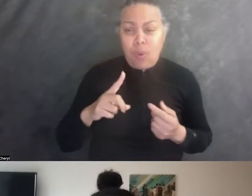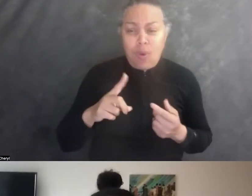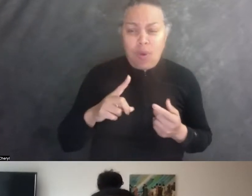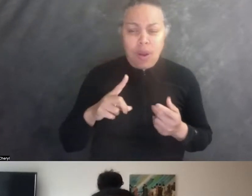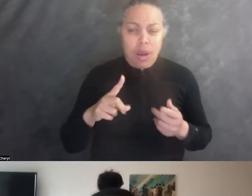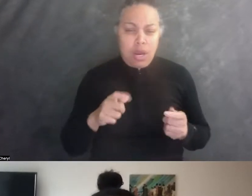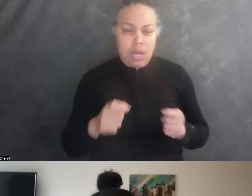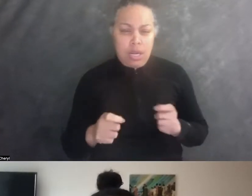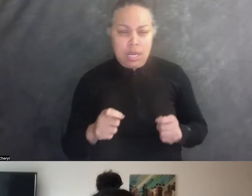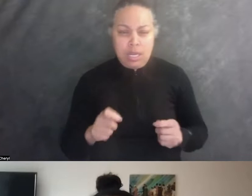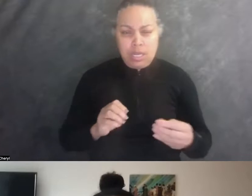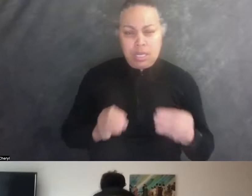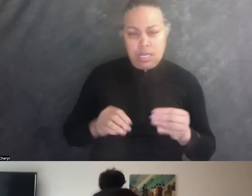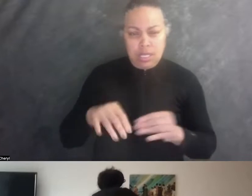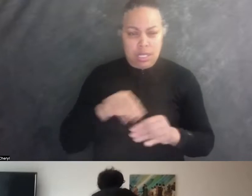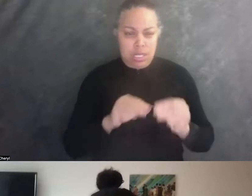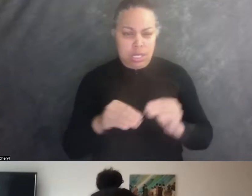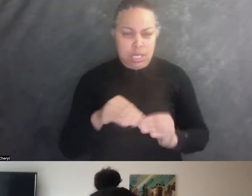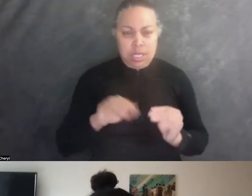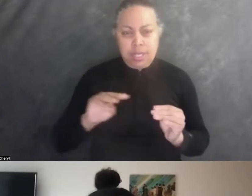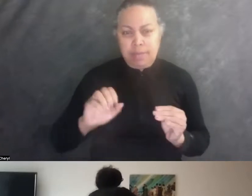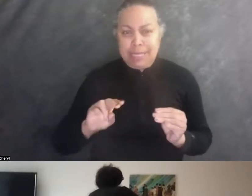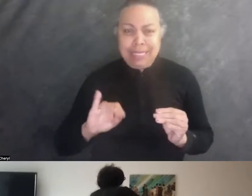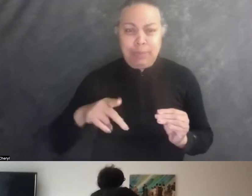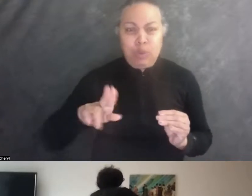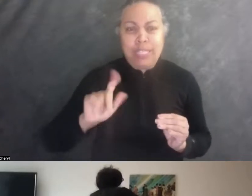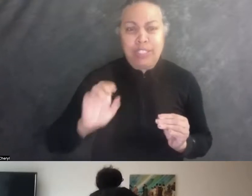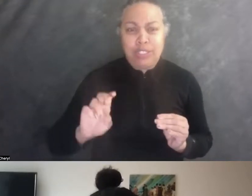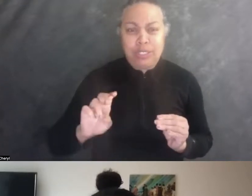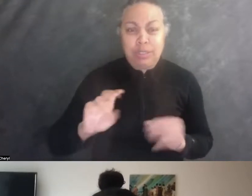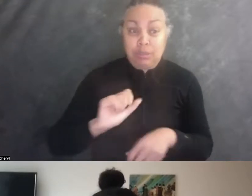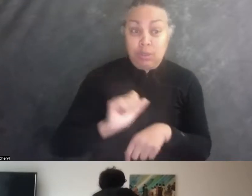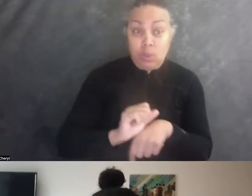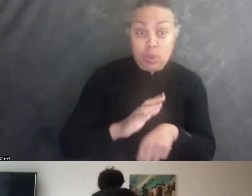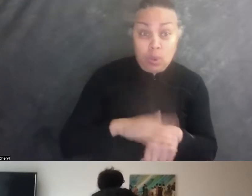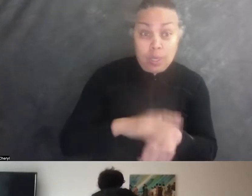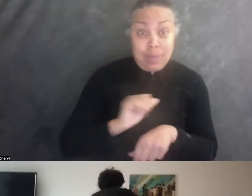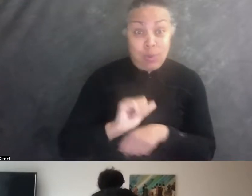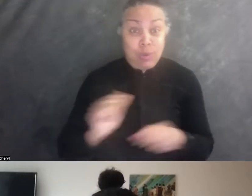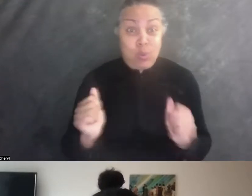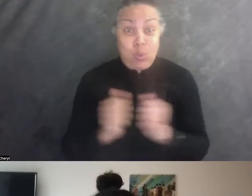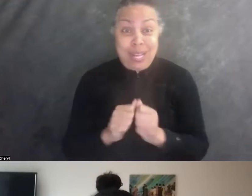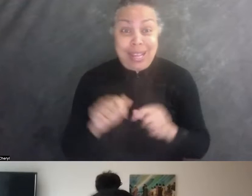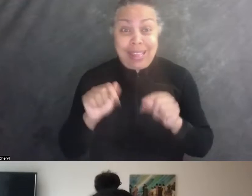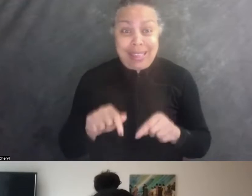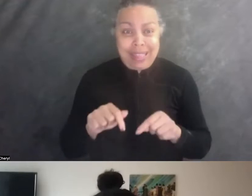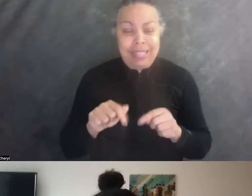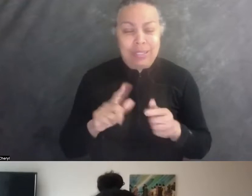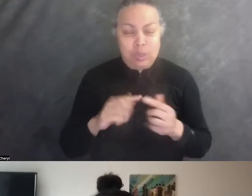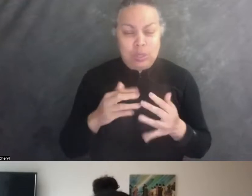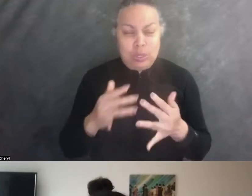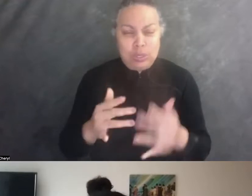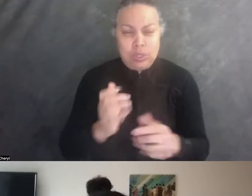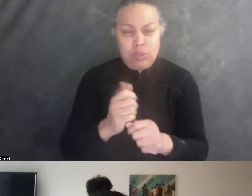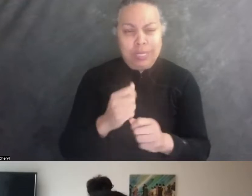manipulation that we work on and work with, that is in this space of working towards a certain sense